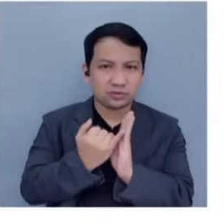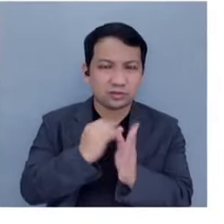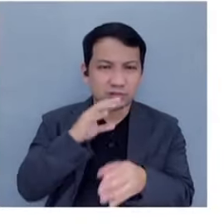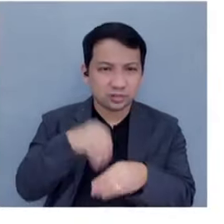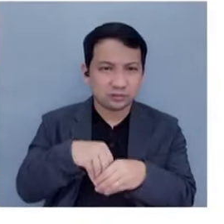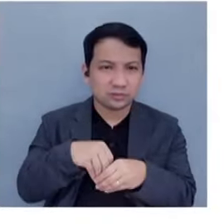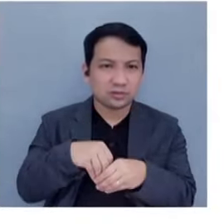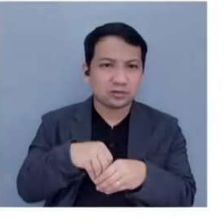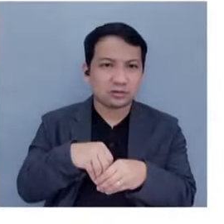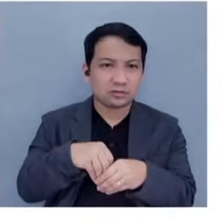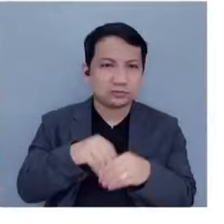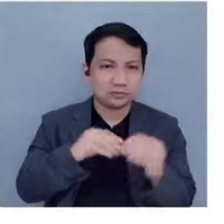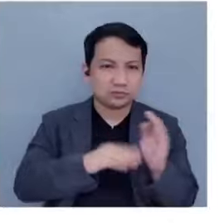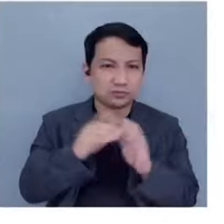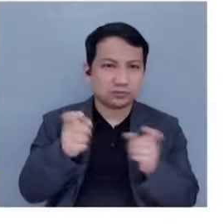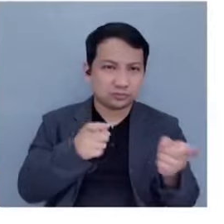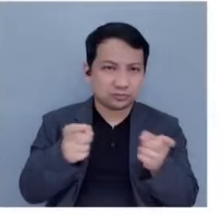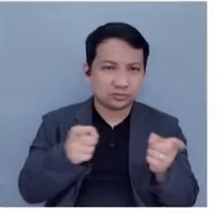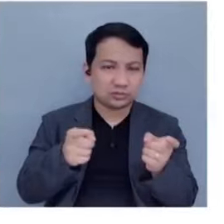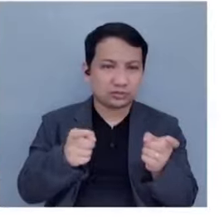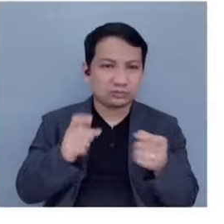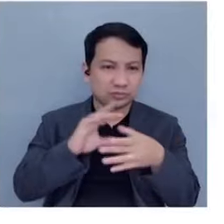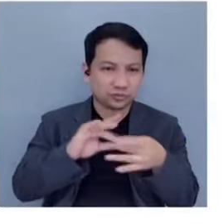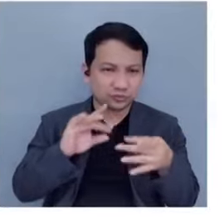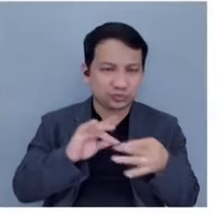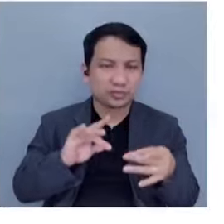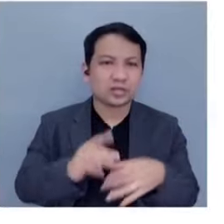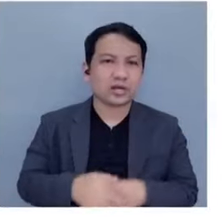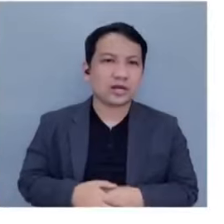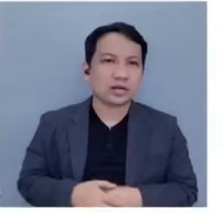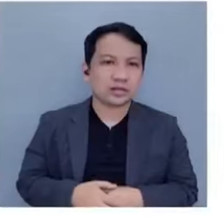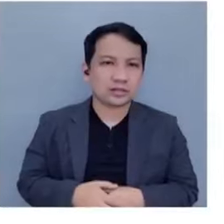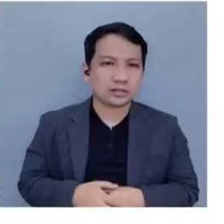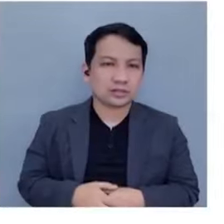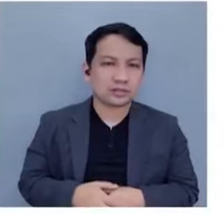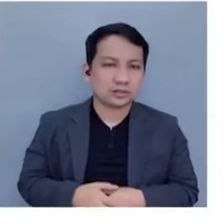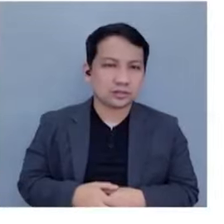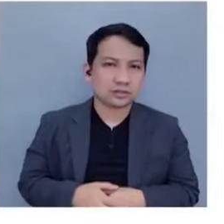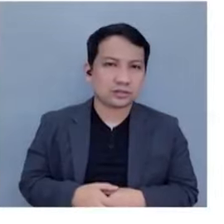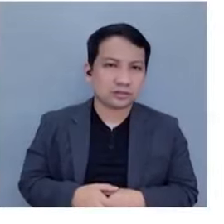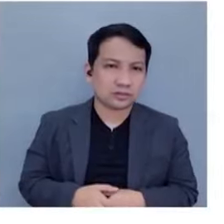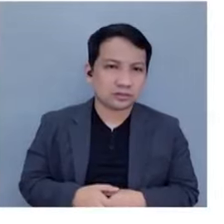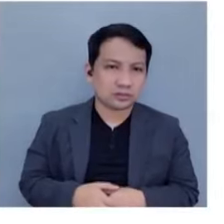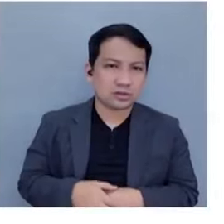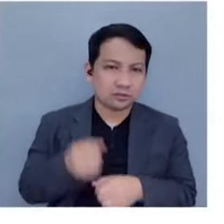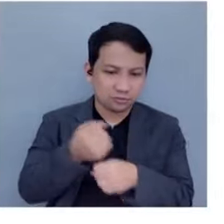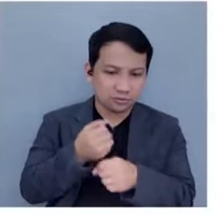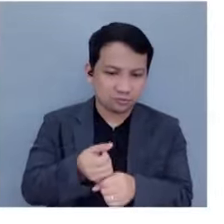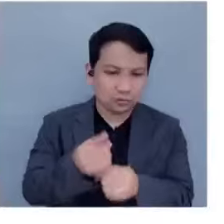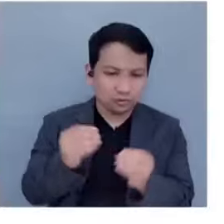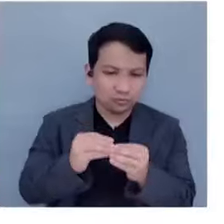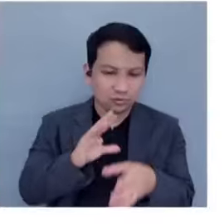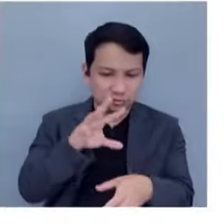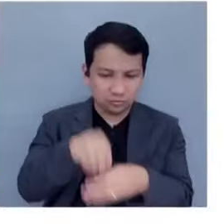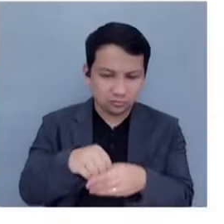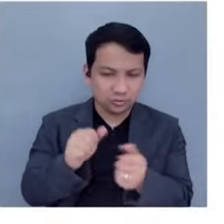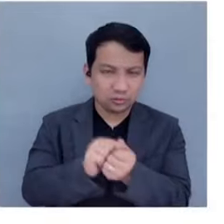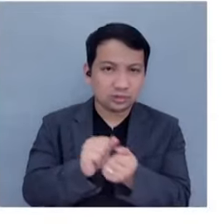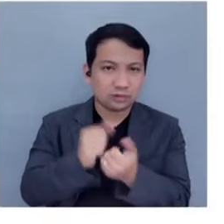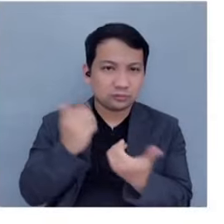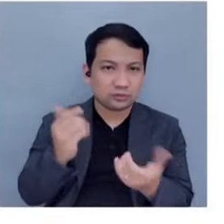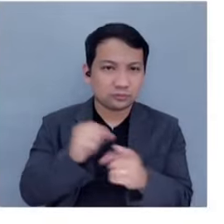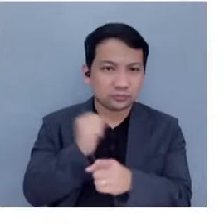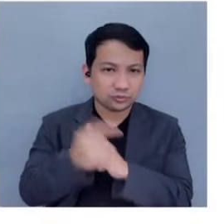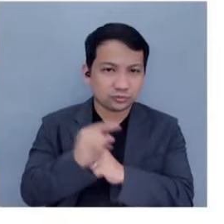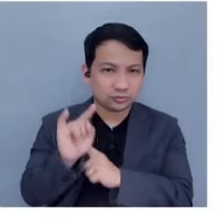actually controlling the narrative. I think also that making people more involved in this in the social media